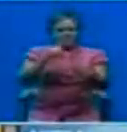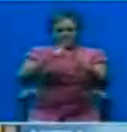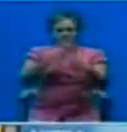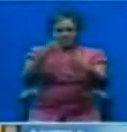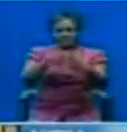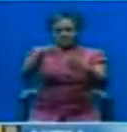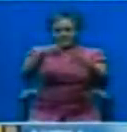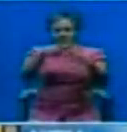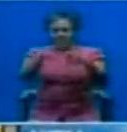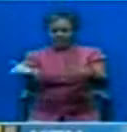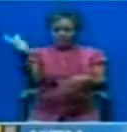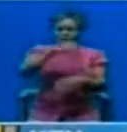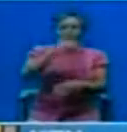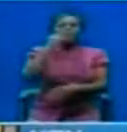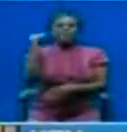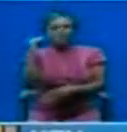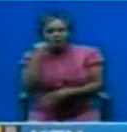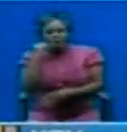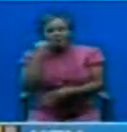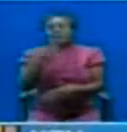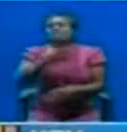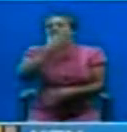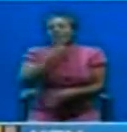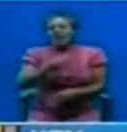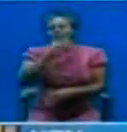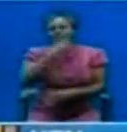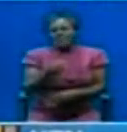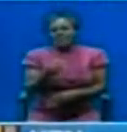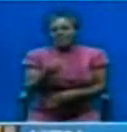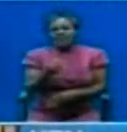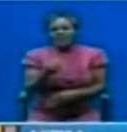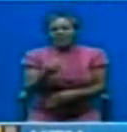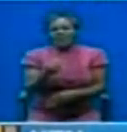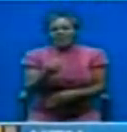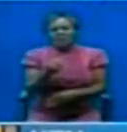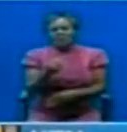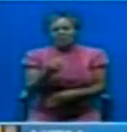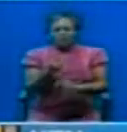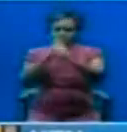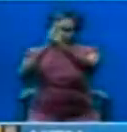kuanza kurudi nyumbani. Baba alimnunulia